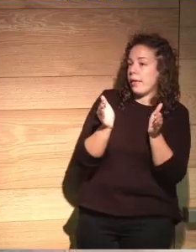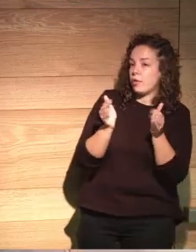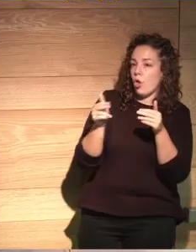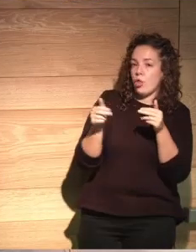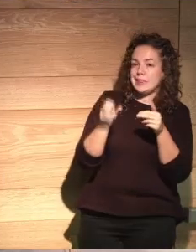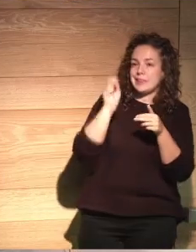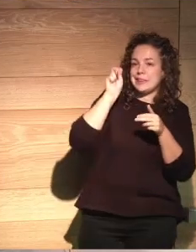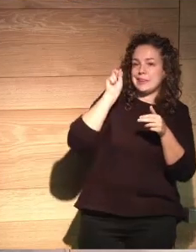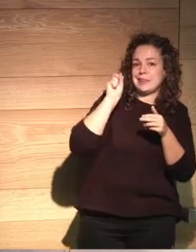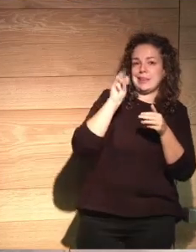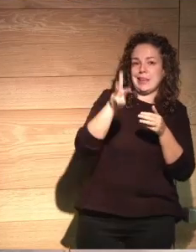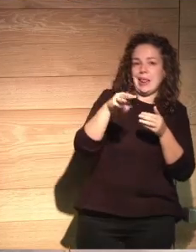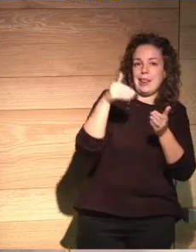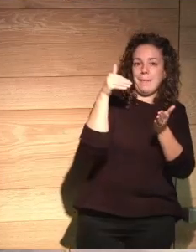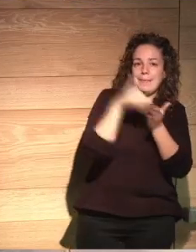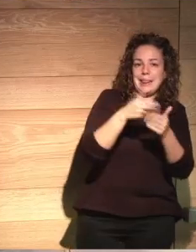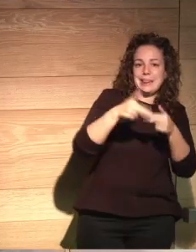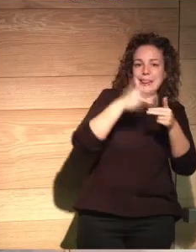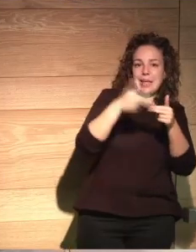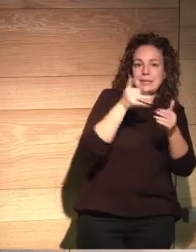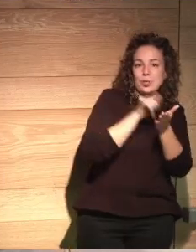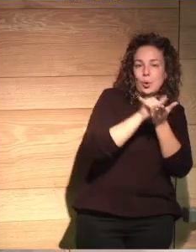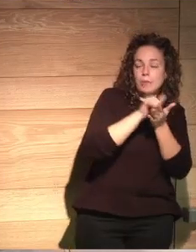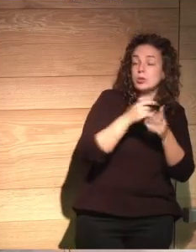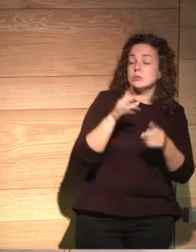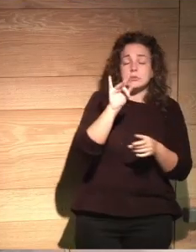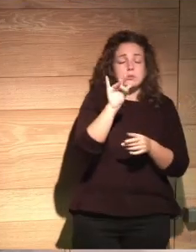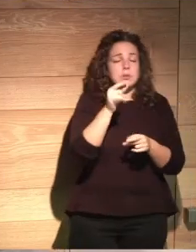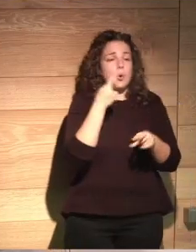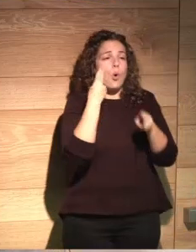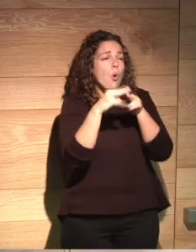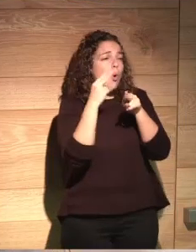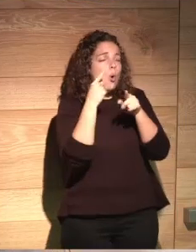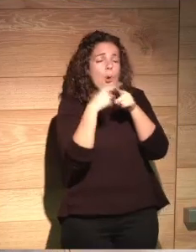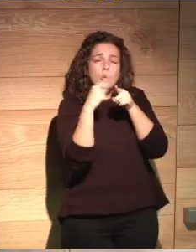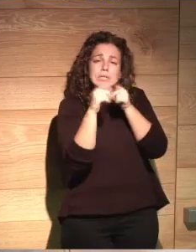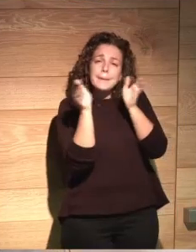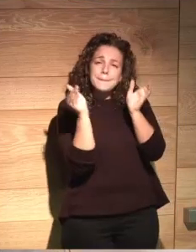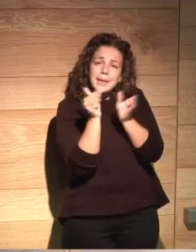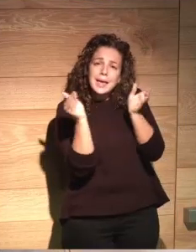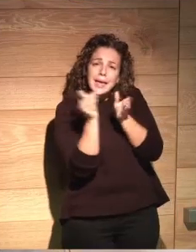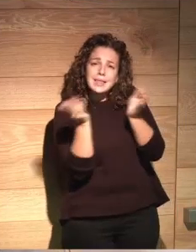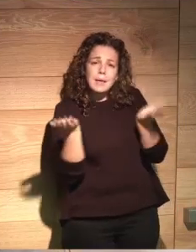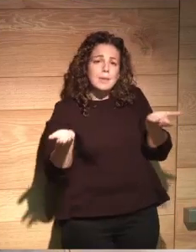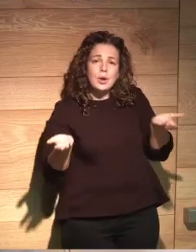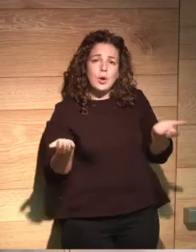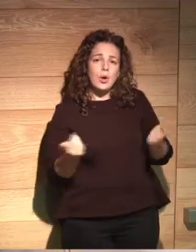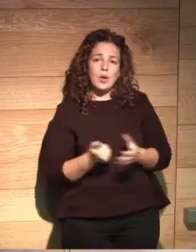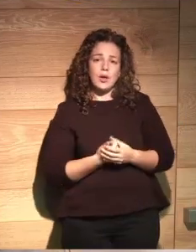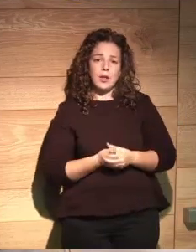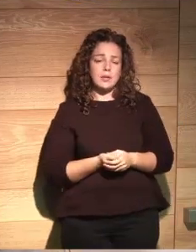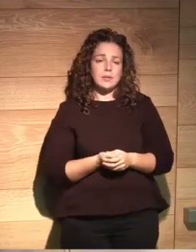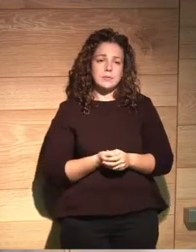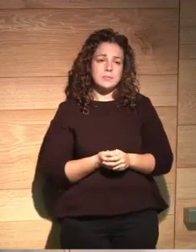So thousands and thousands of little things that are everywhere, scattered here and